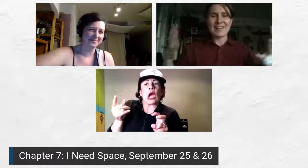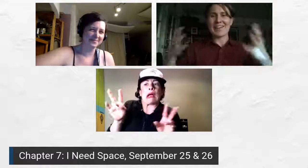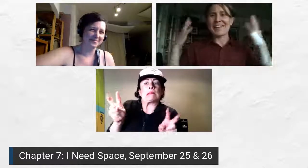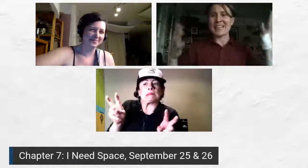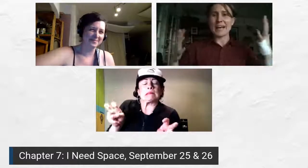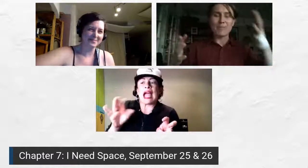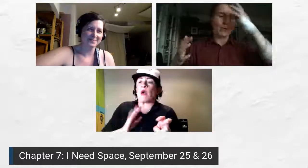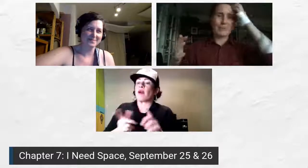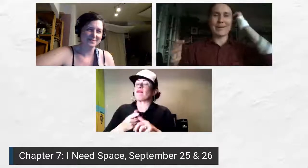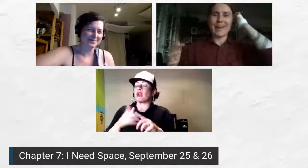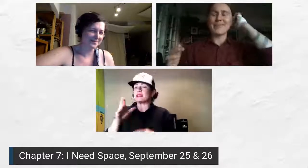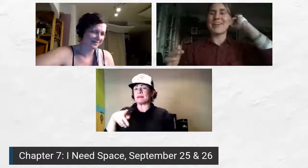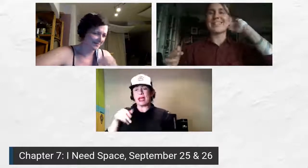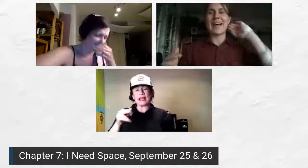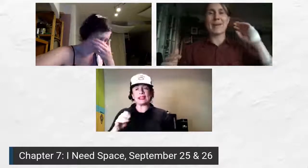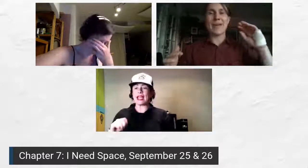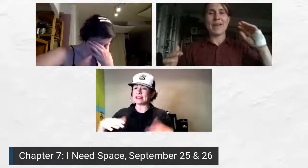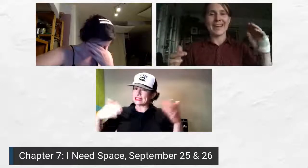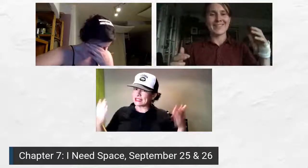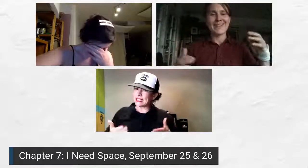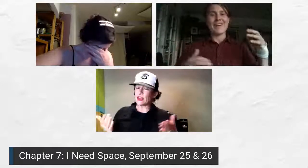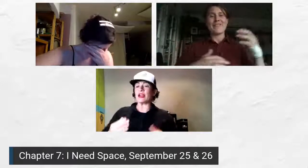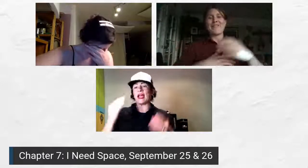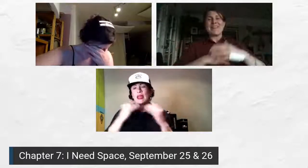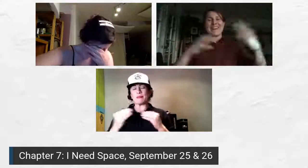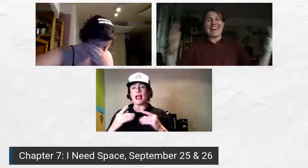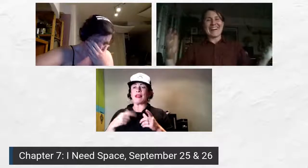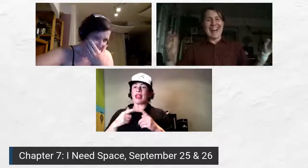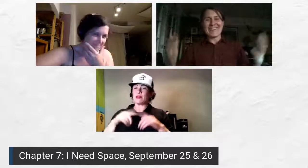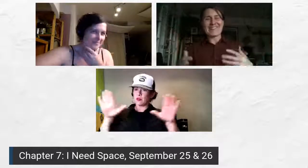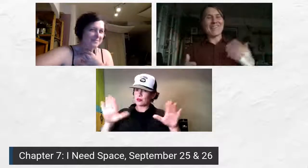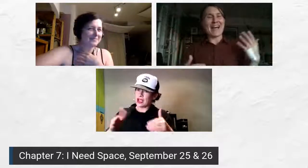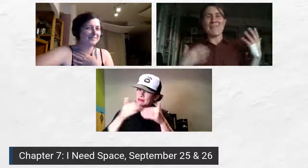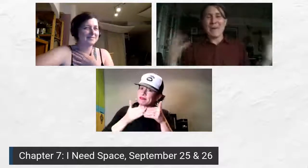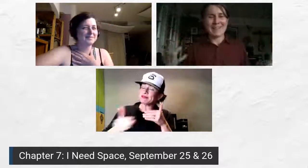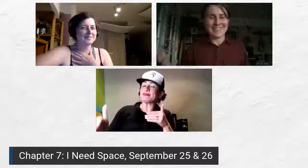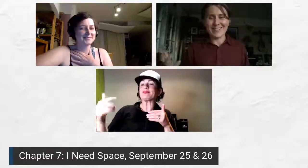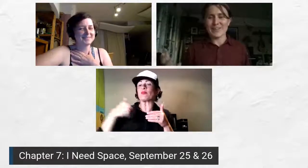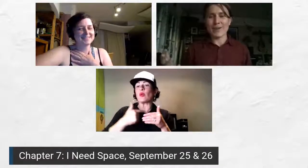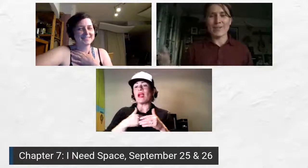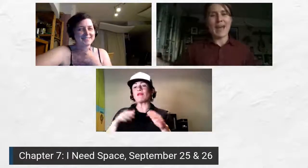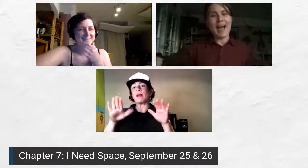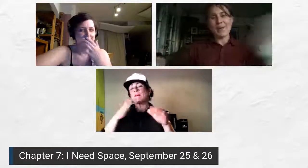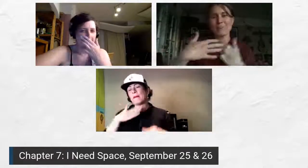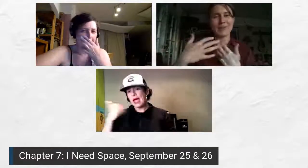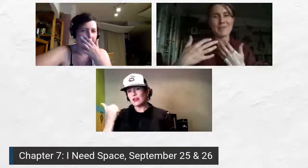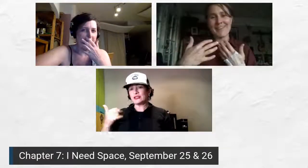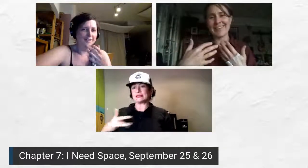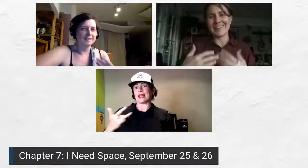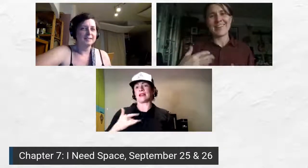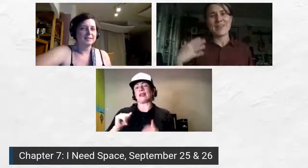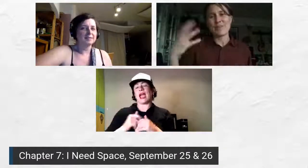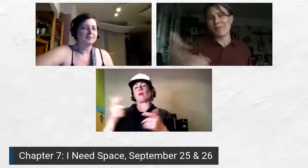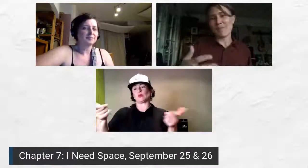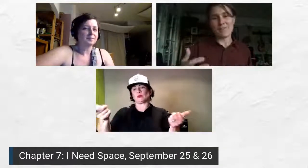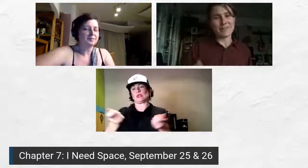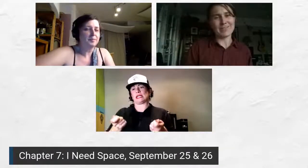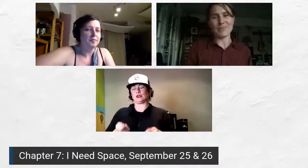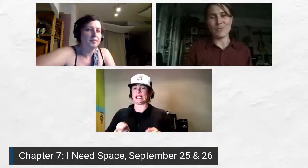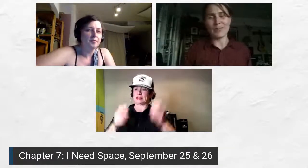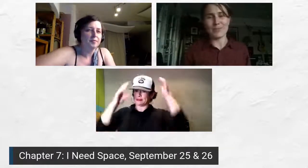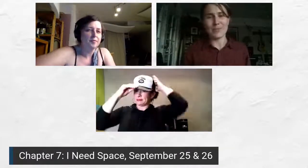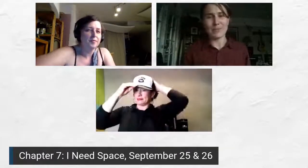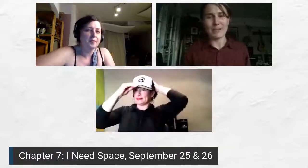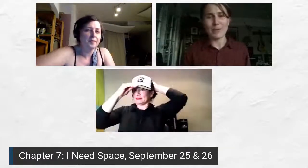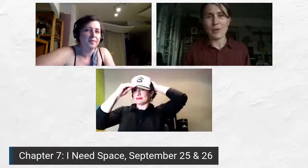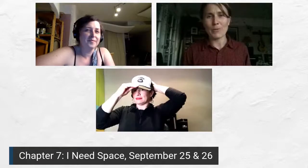It's here. It's edible. We're going to have a great time. And from here on out, we will have a better sense of how to bring you in. You will have a better sense